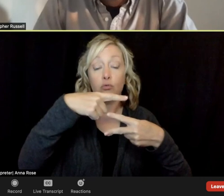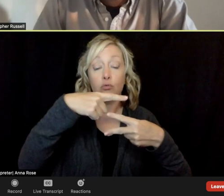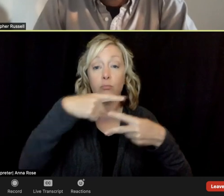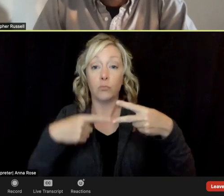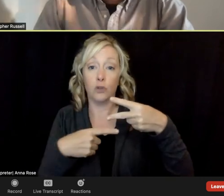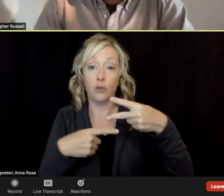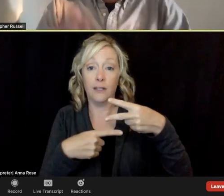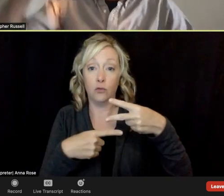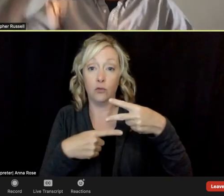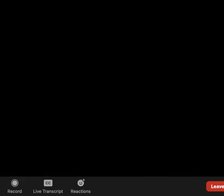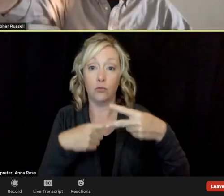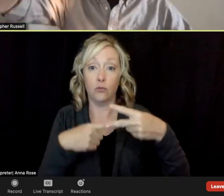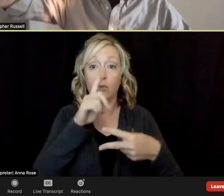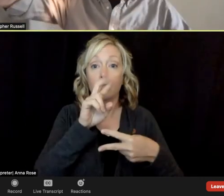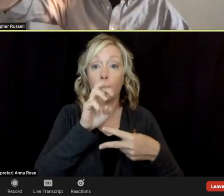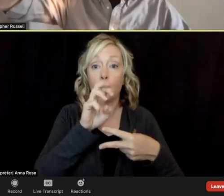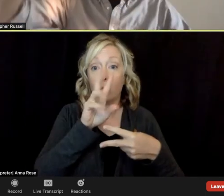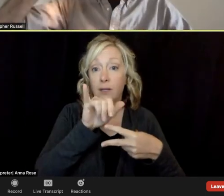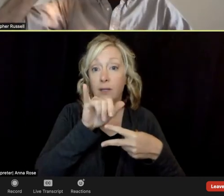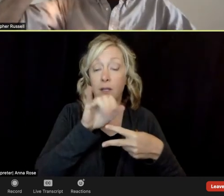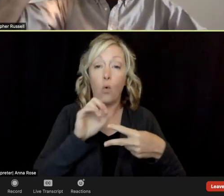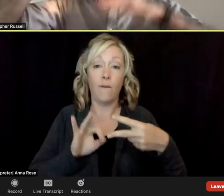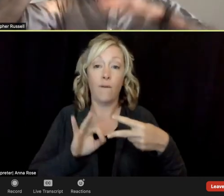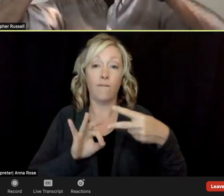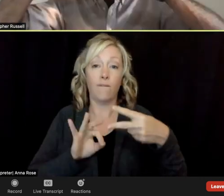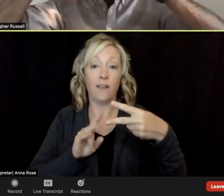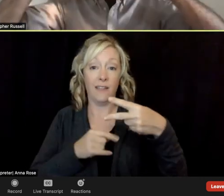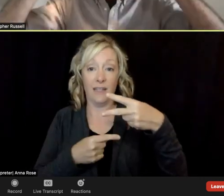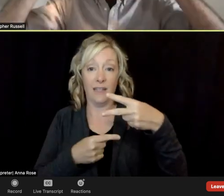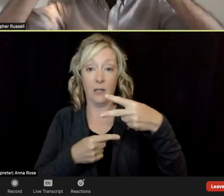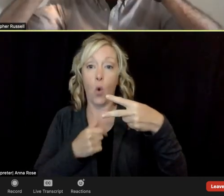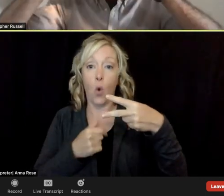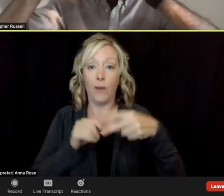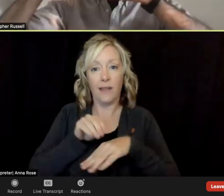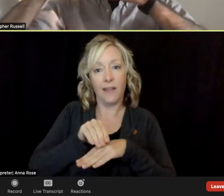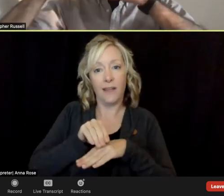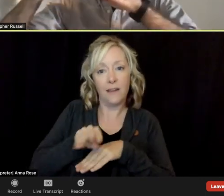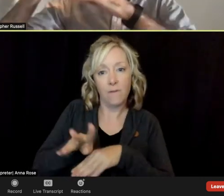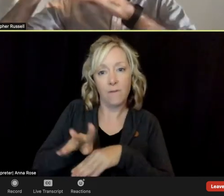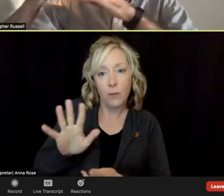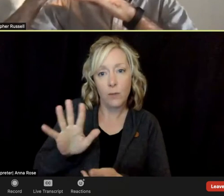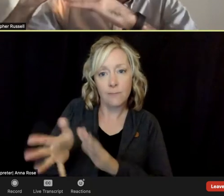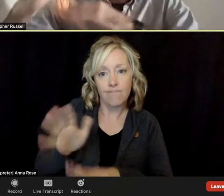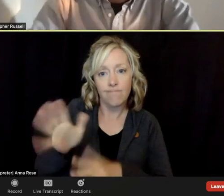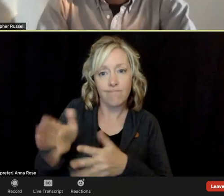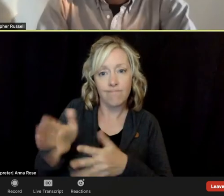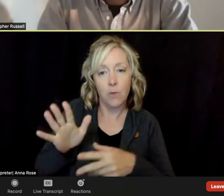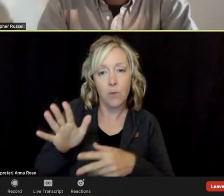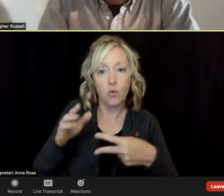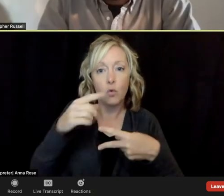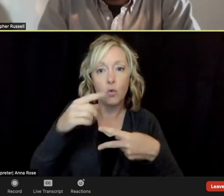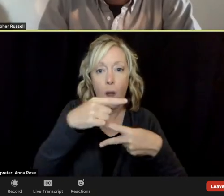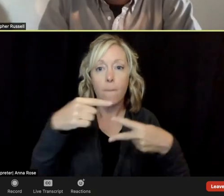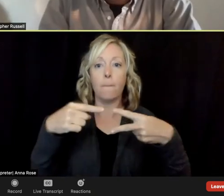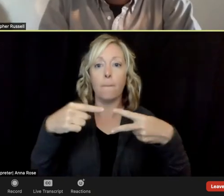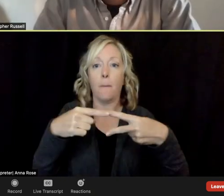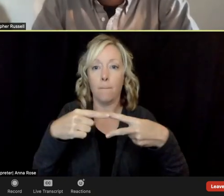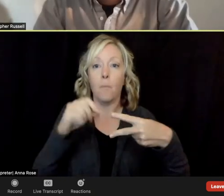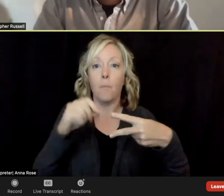who's fussy to come up a little bit or down a little bit and be in those preferred states. Preferred